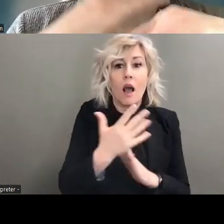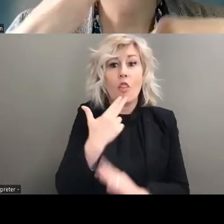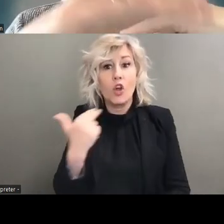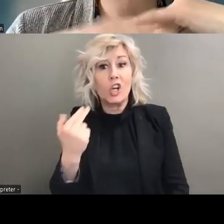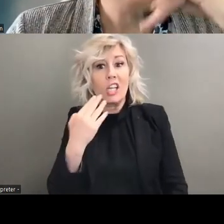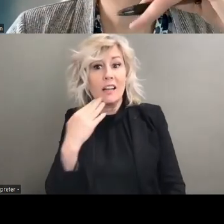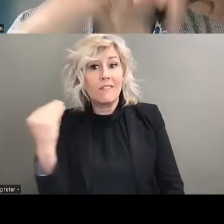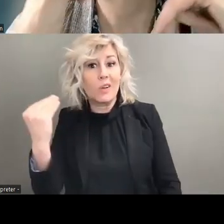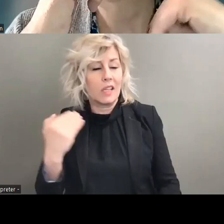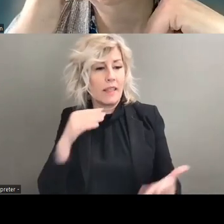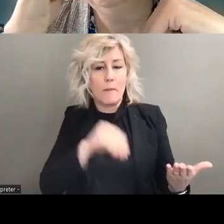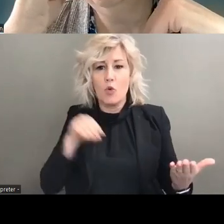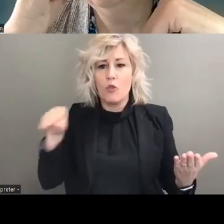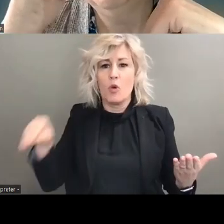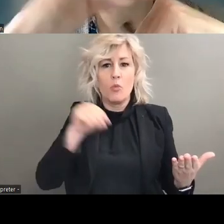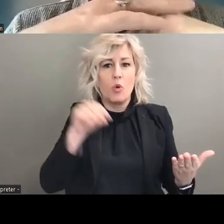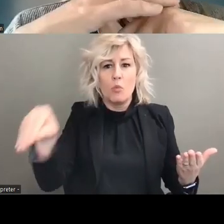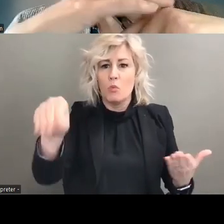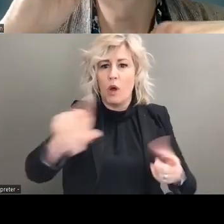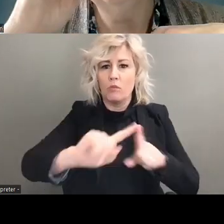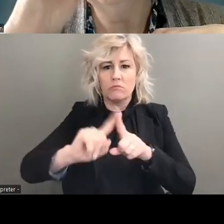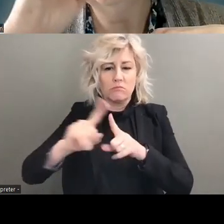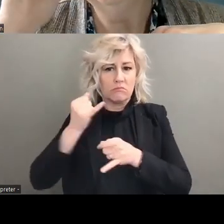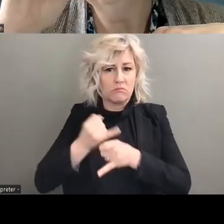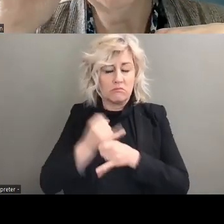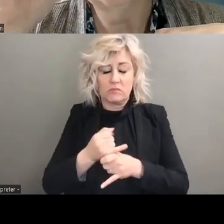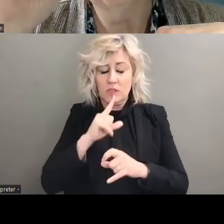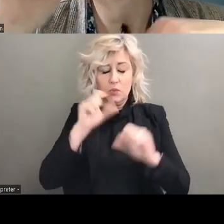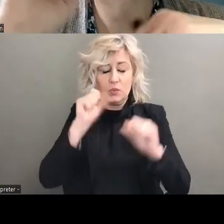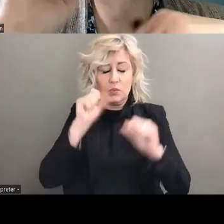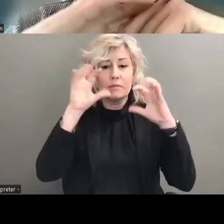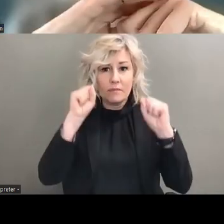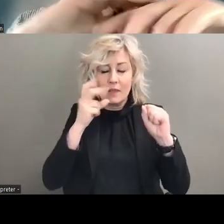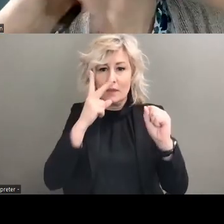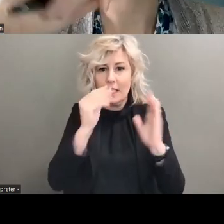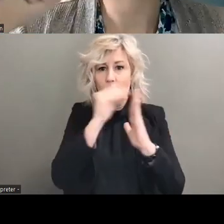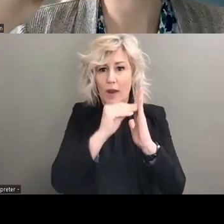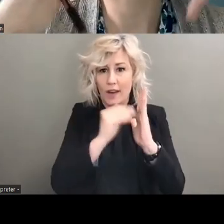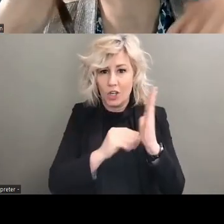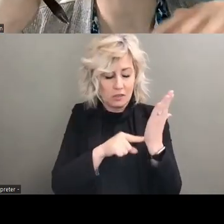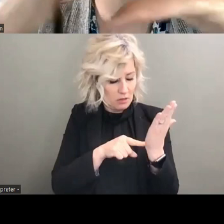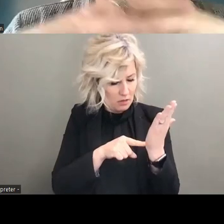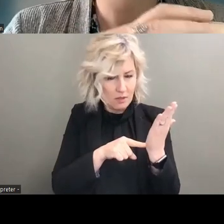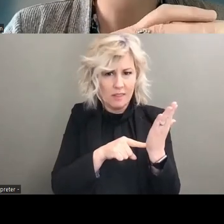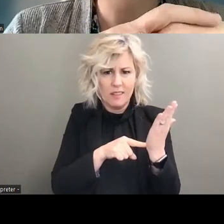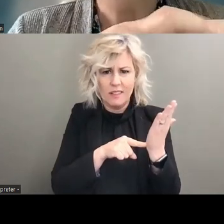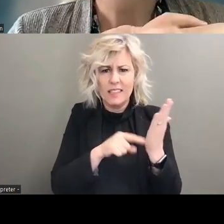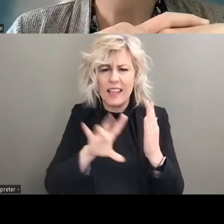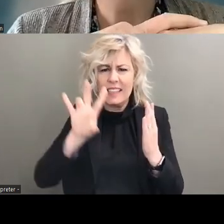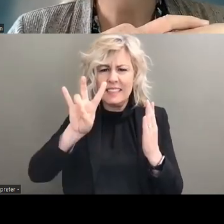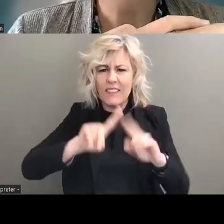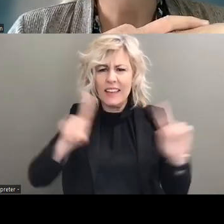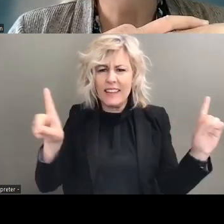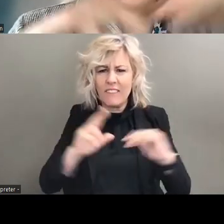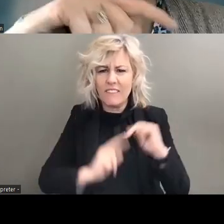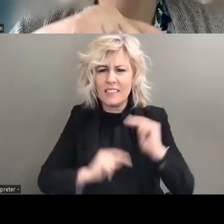one facility to the next. And it's amazing to see records where you see children going into seven different facilities,